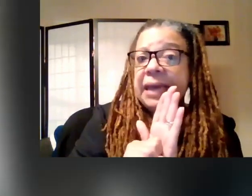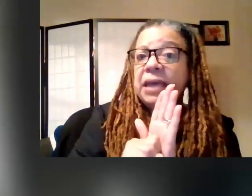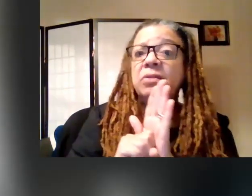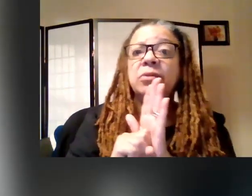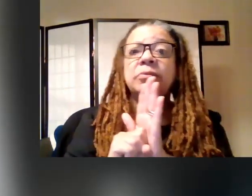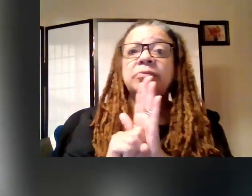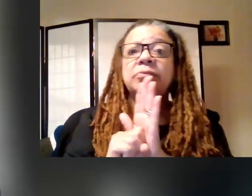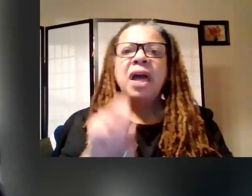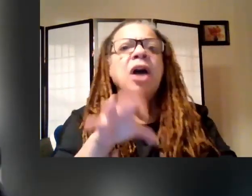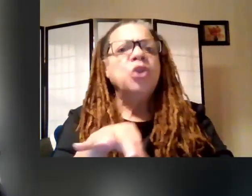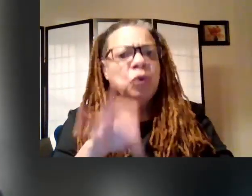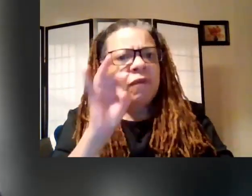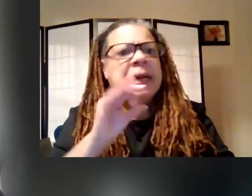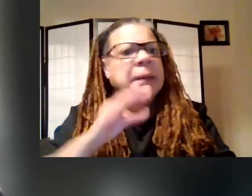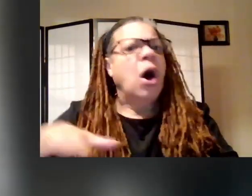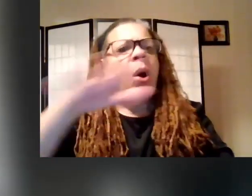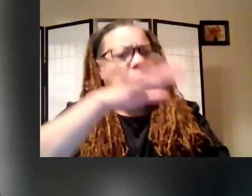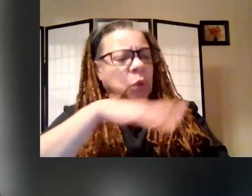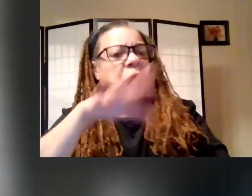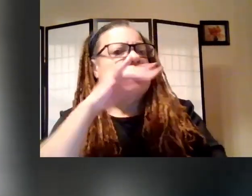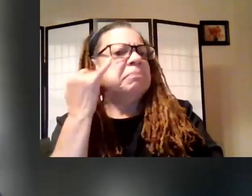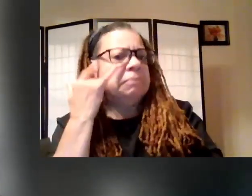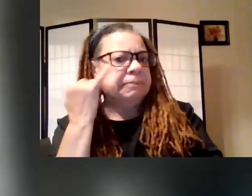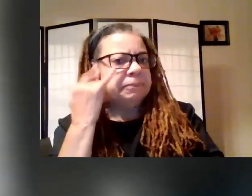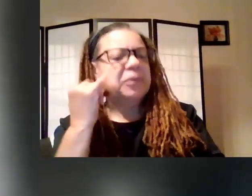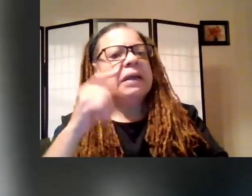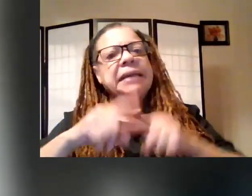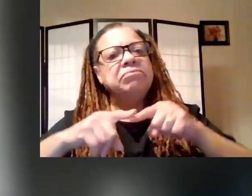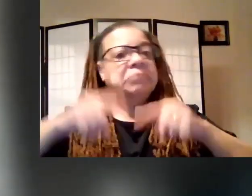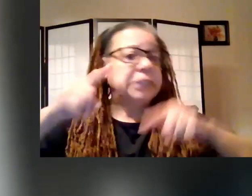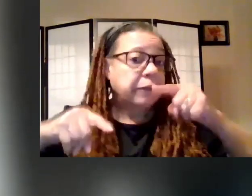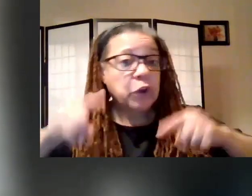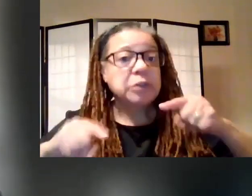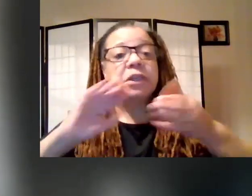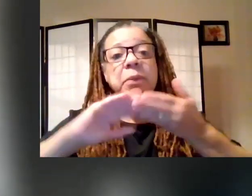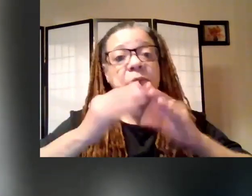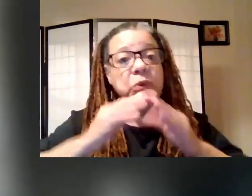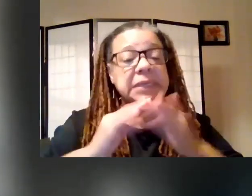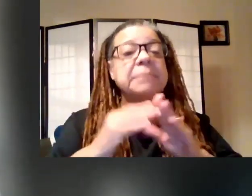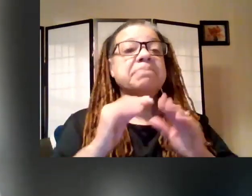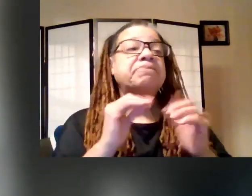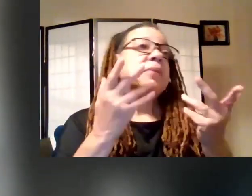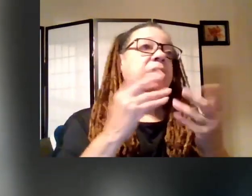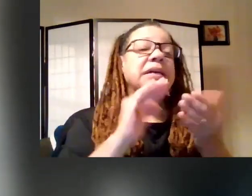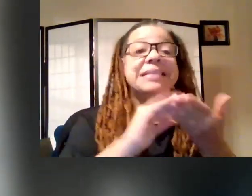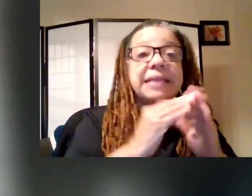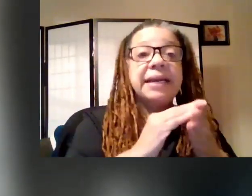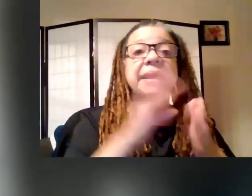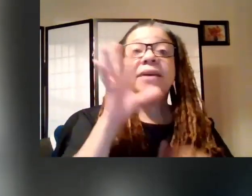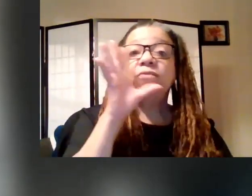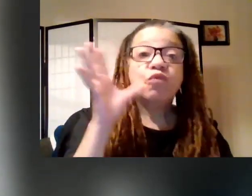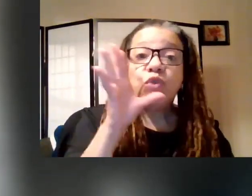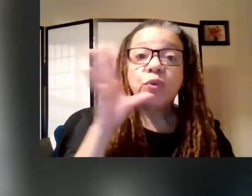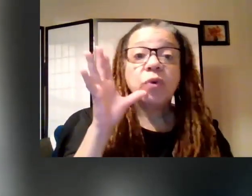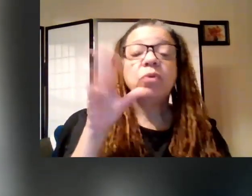I mean, you'll find them all over the place. You'll find them in really diverse communities, urban areas, rural areas.